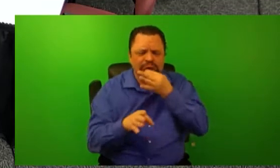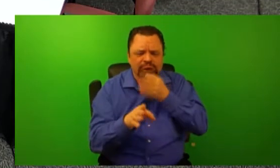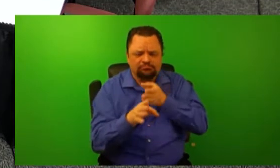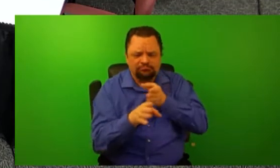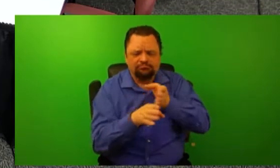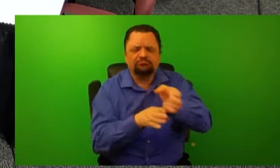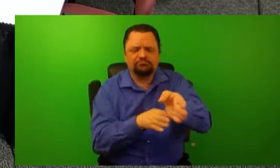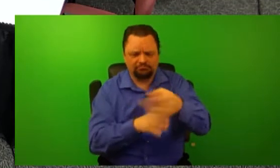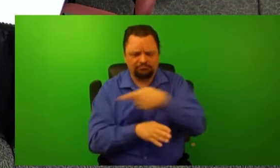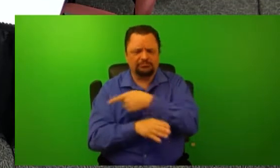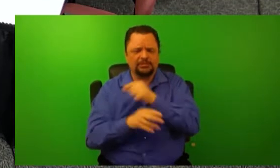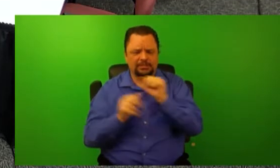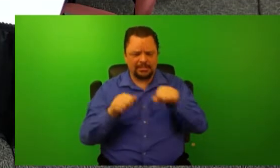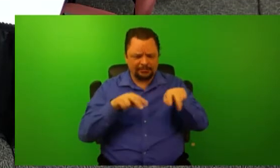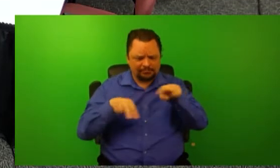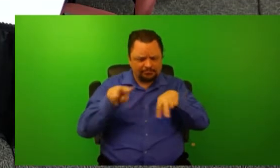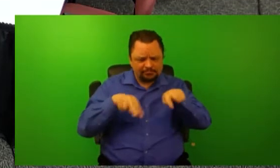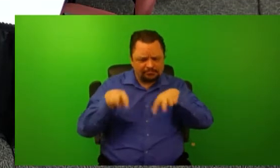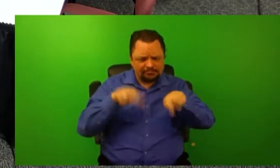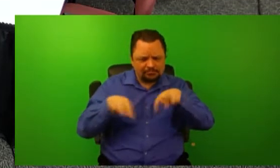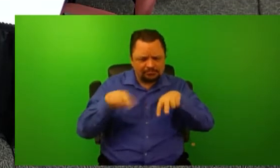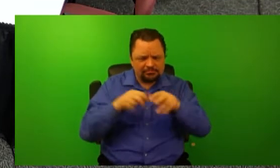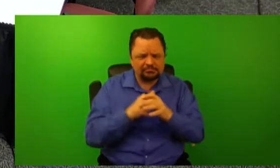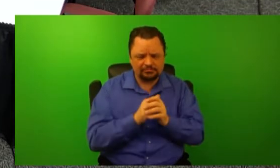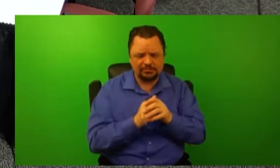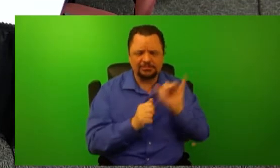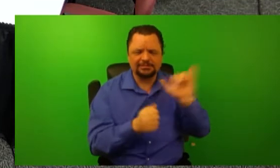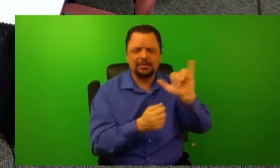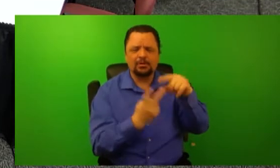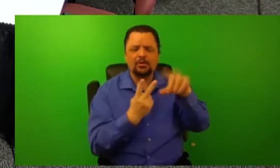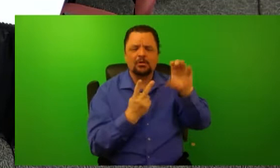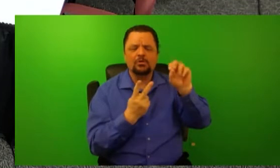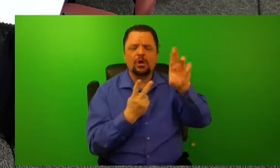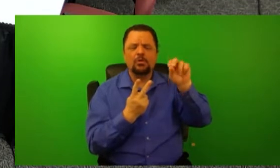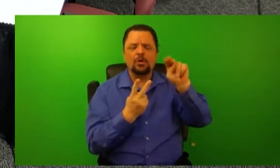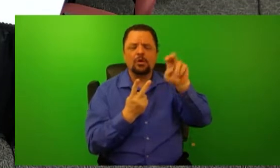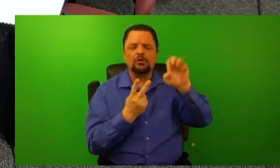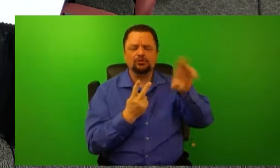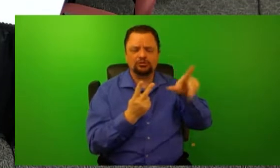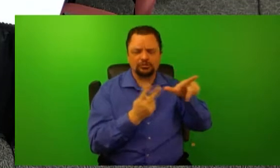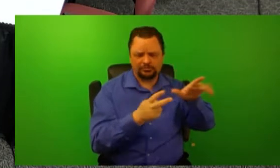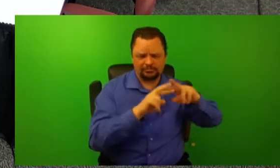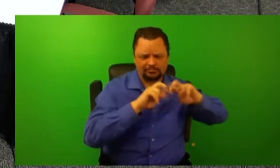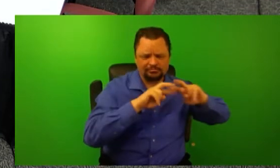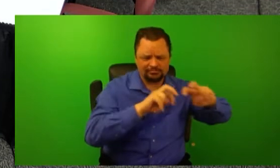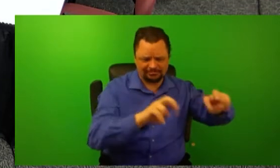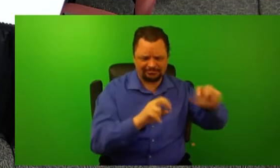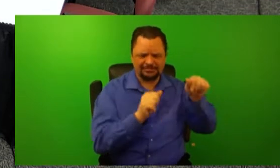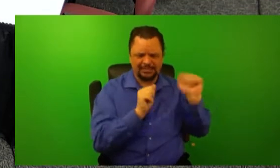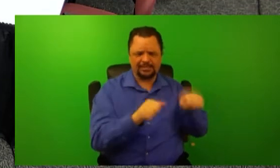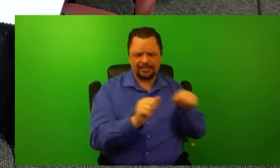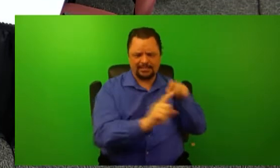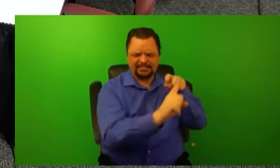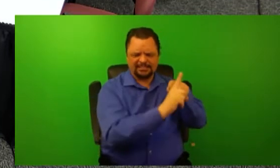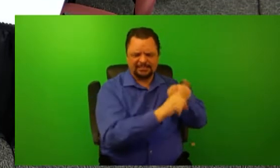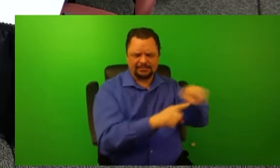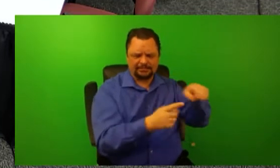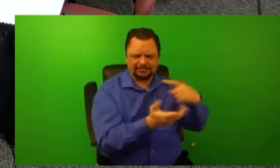future Board of Health meeting, we might be able to hear from him on this most important subject. So thank